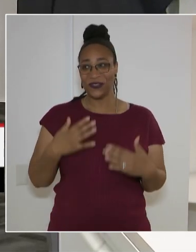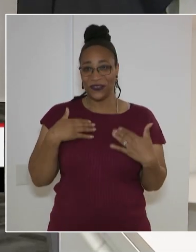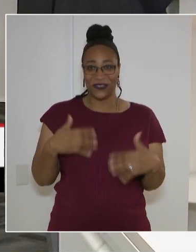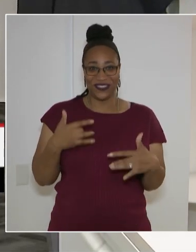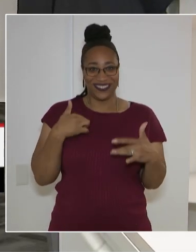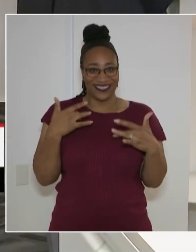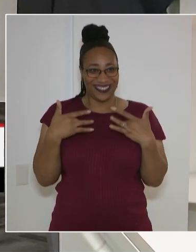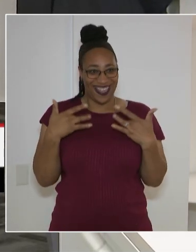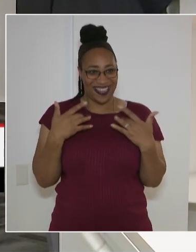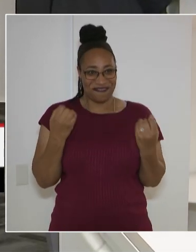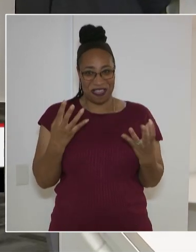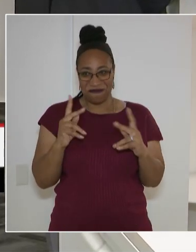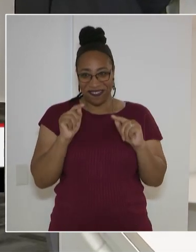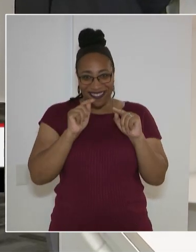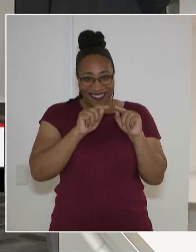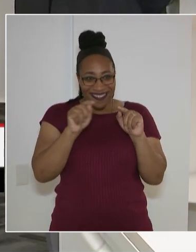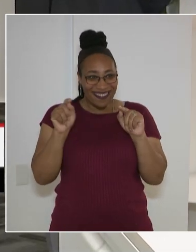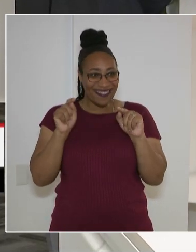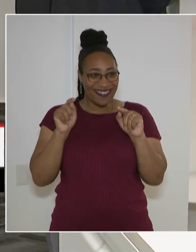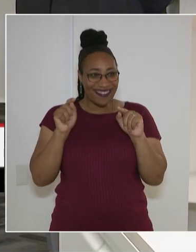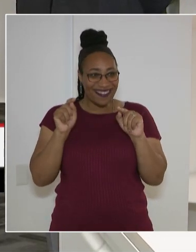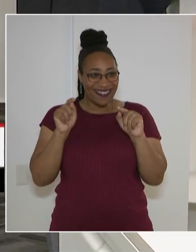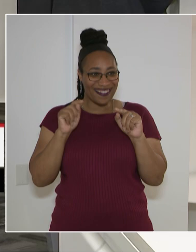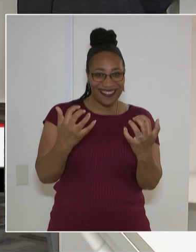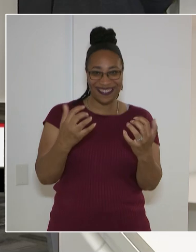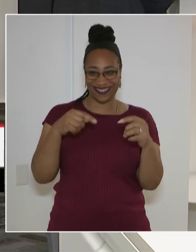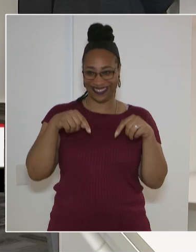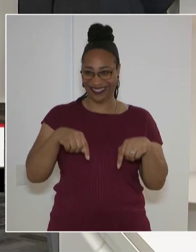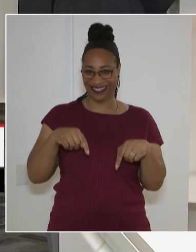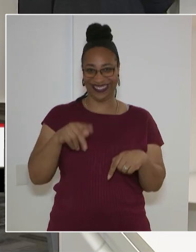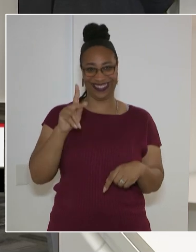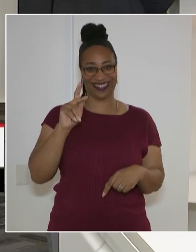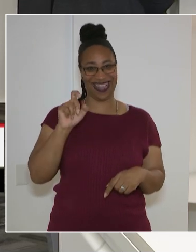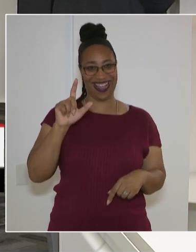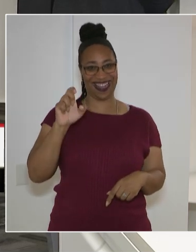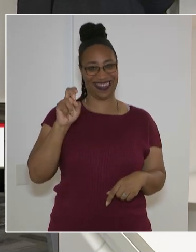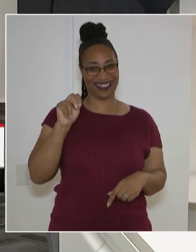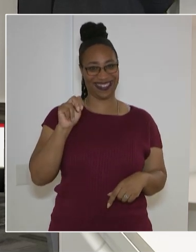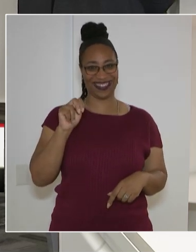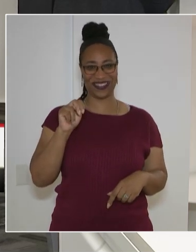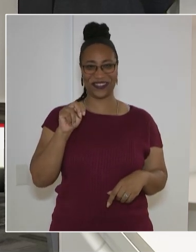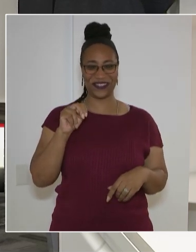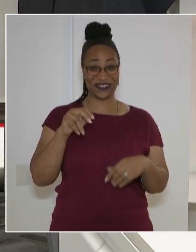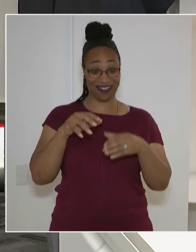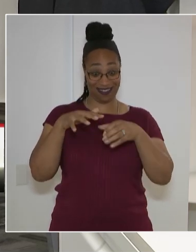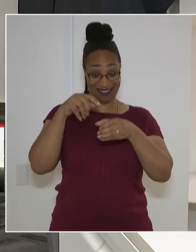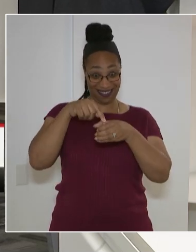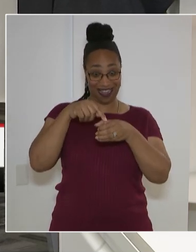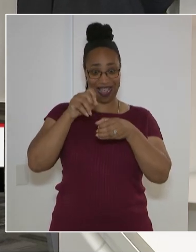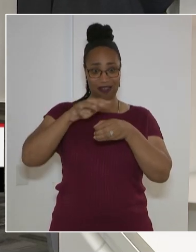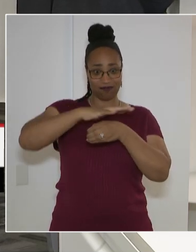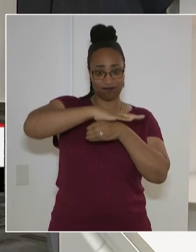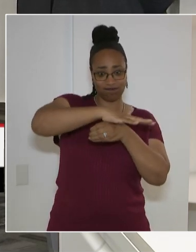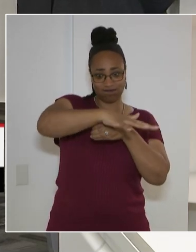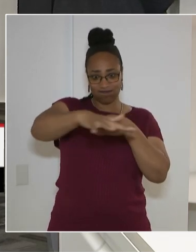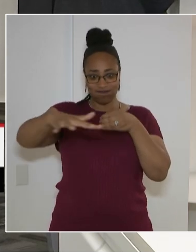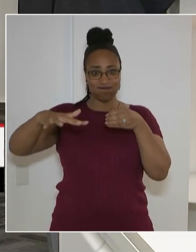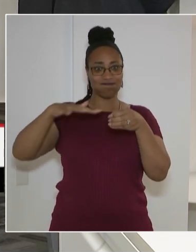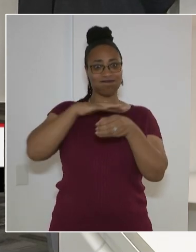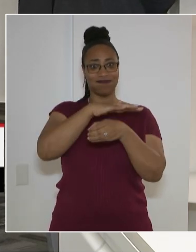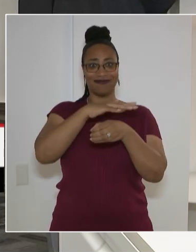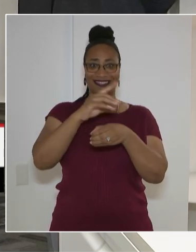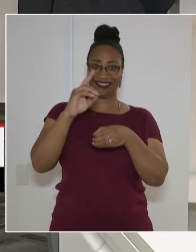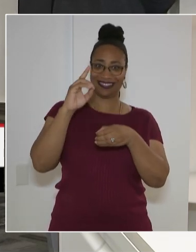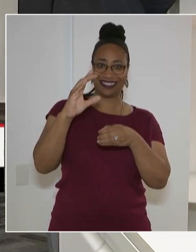here at Kellen. I'm excited to welcome you to our expanded office space, which will include 2 floors and more